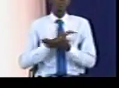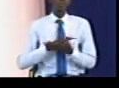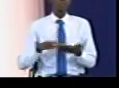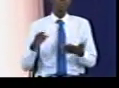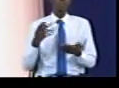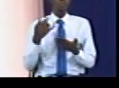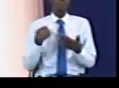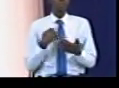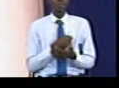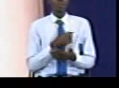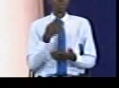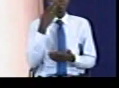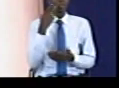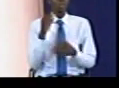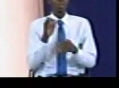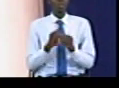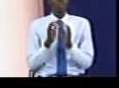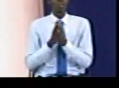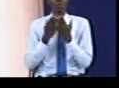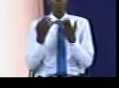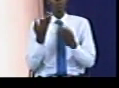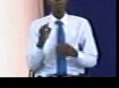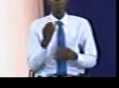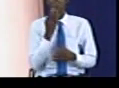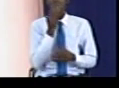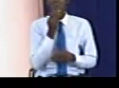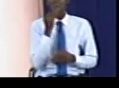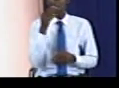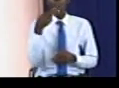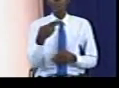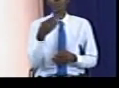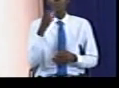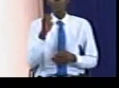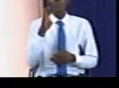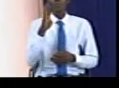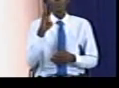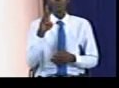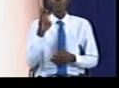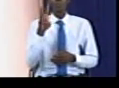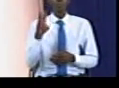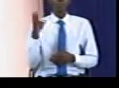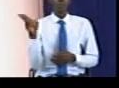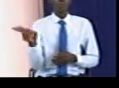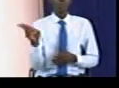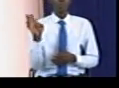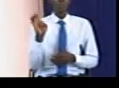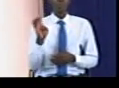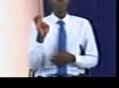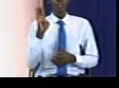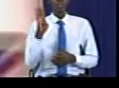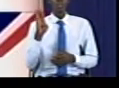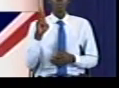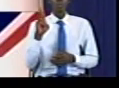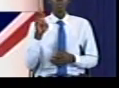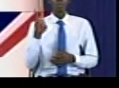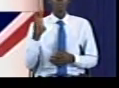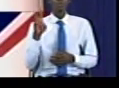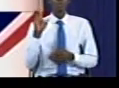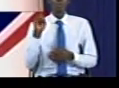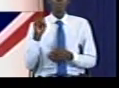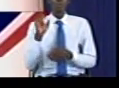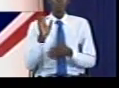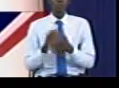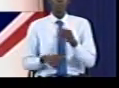to Hebrews chapter 2. Hebrews chapter 2, and I'm reading here from verse